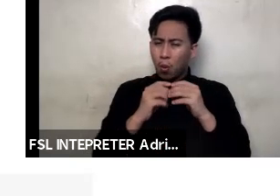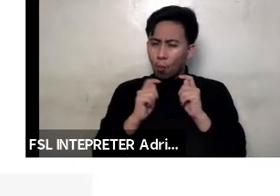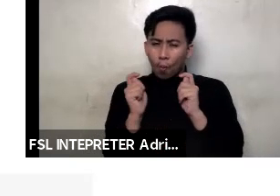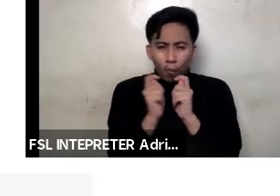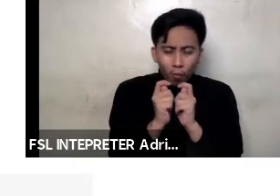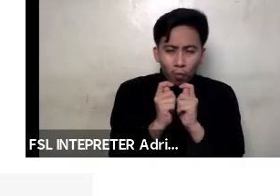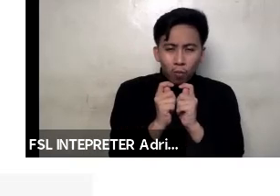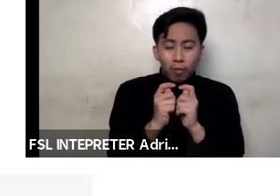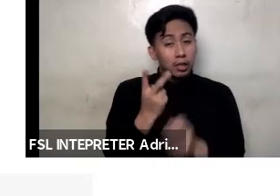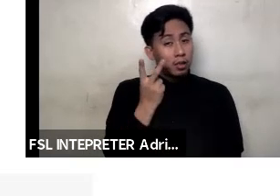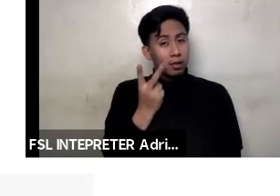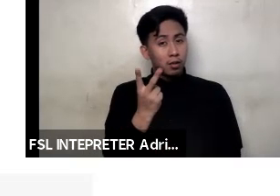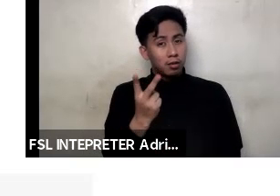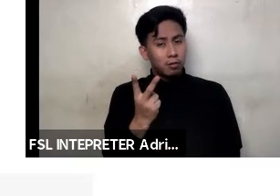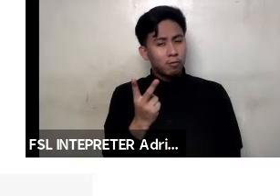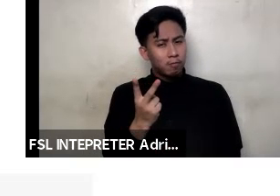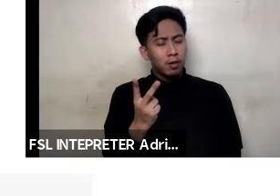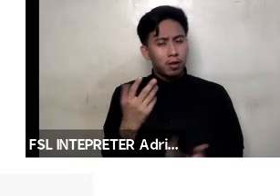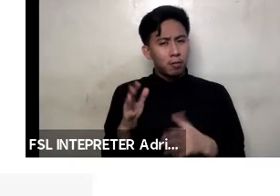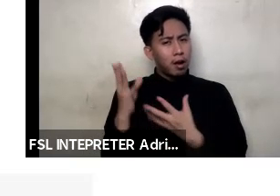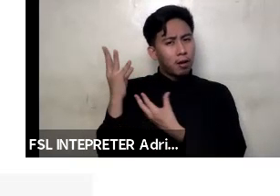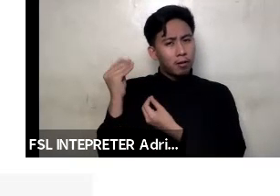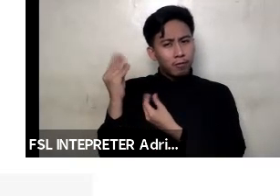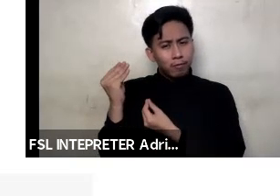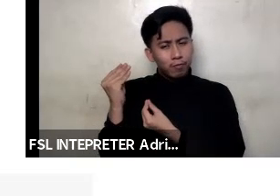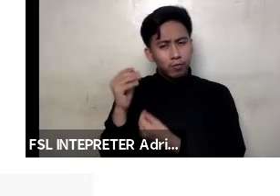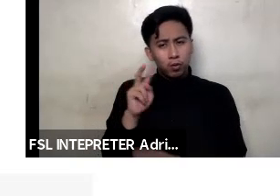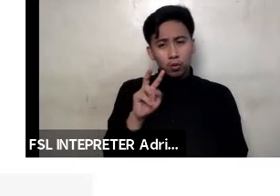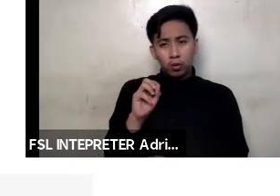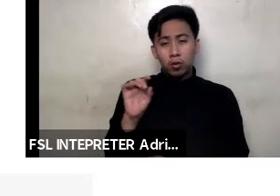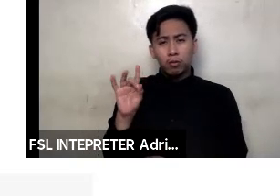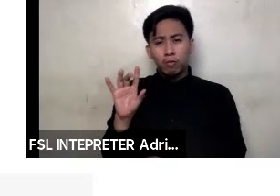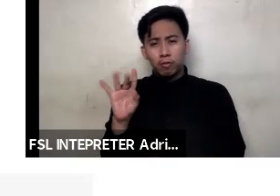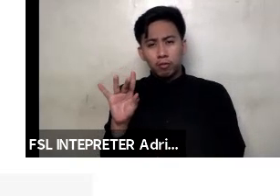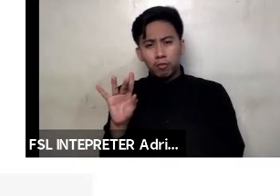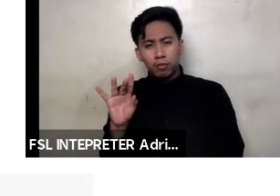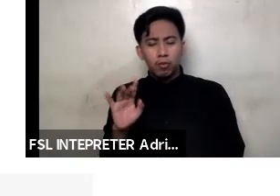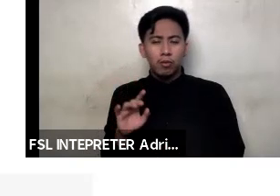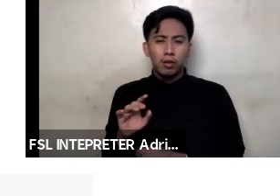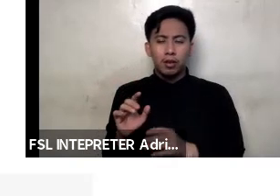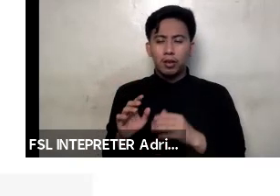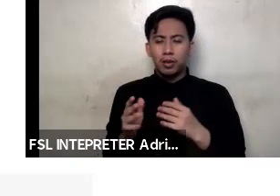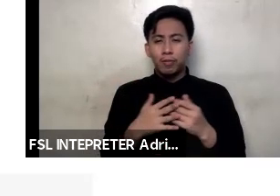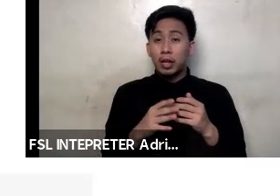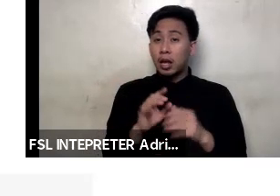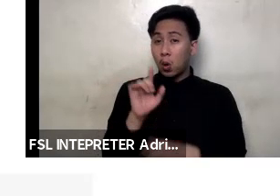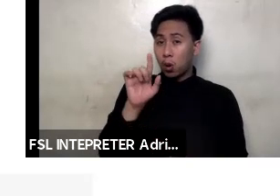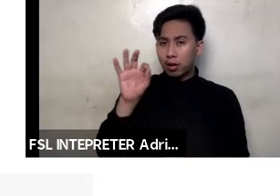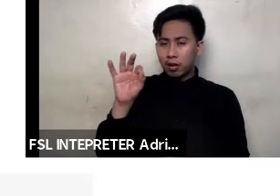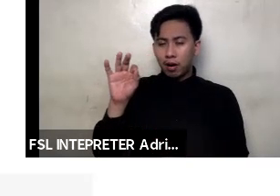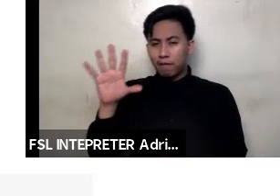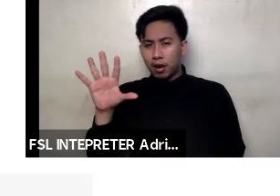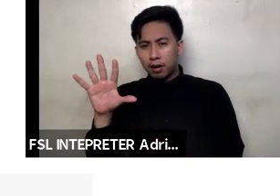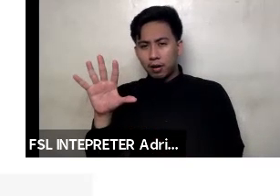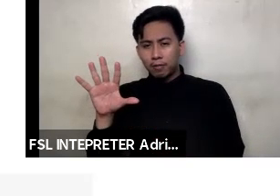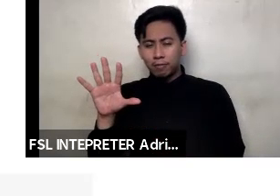gray. But look at this, it's already updated, no? From 2018, from 1995, it's being used by FNRI.